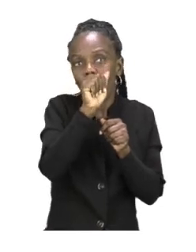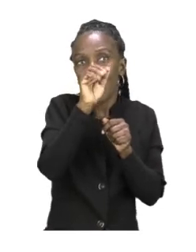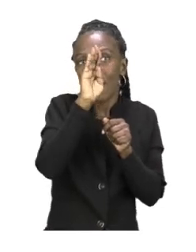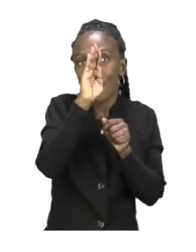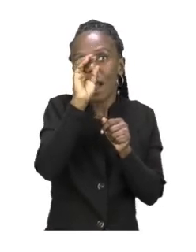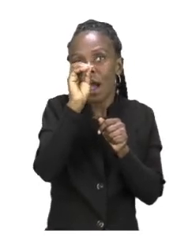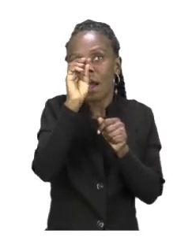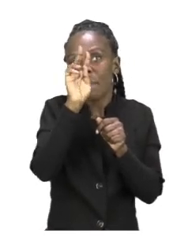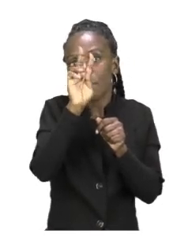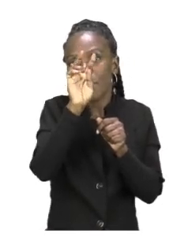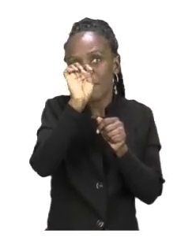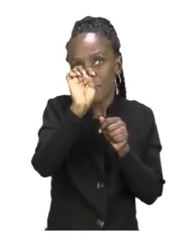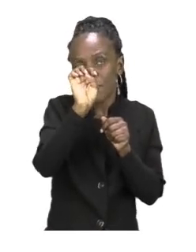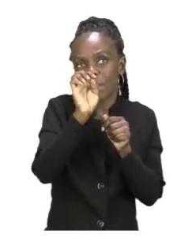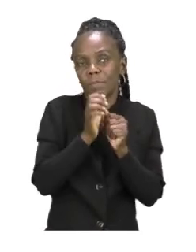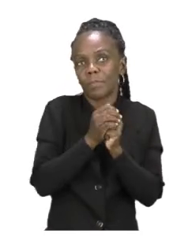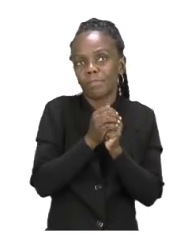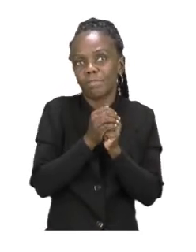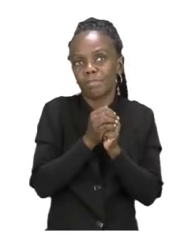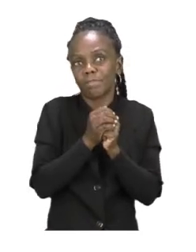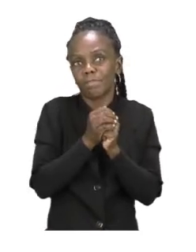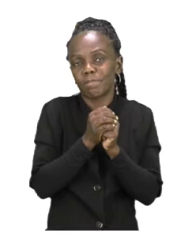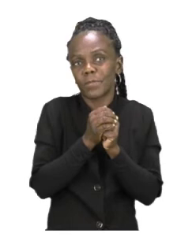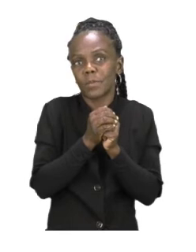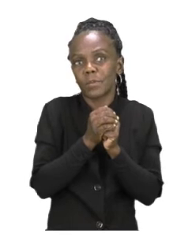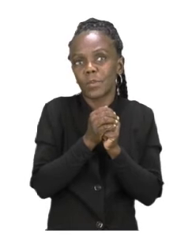Above. The first word.